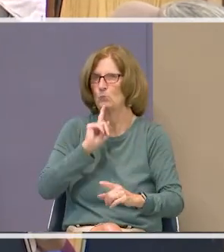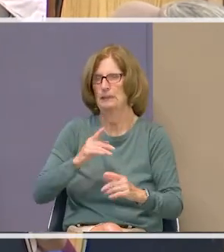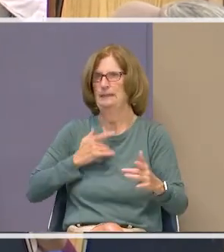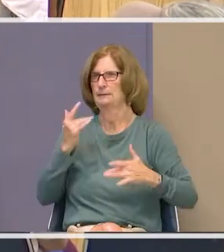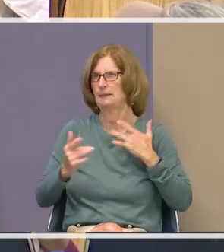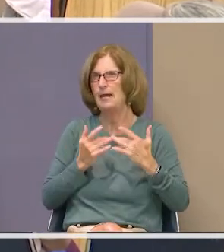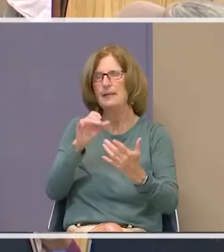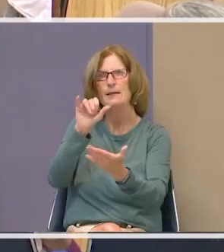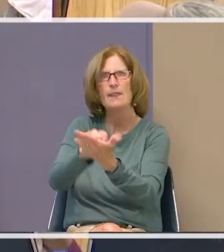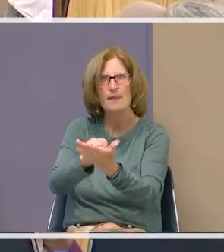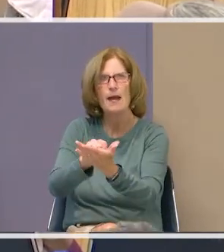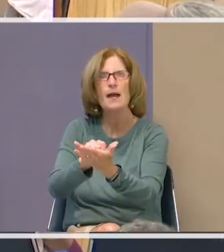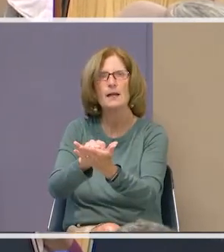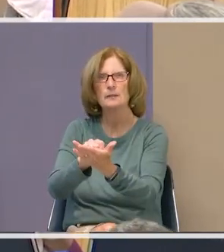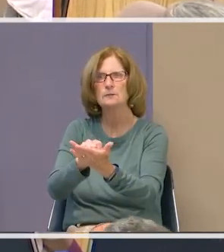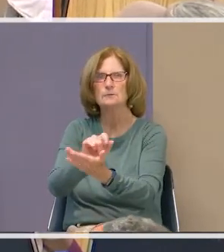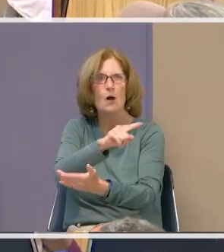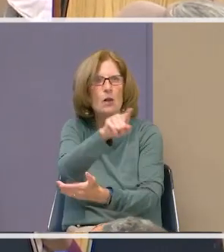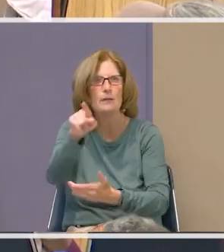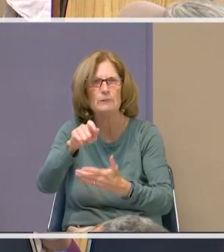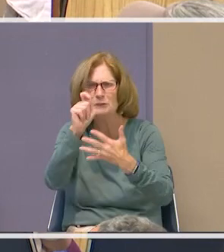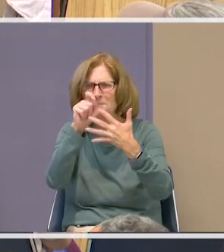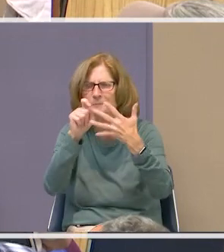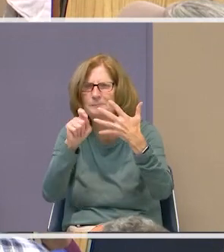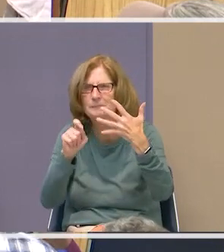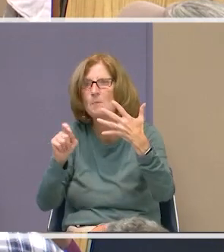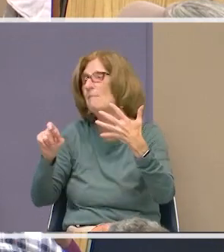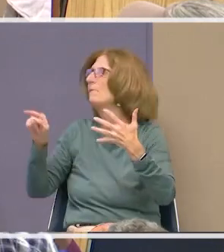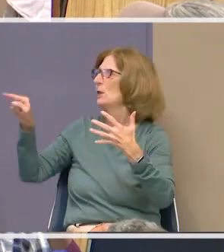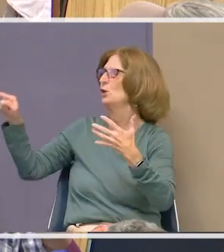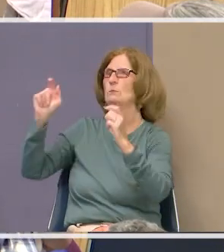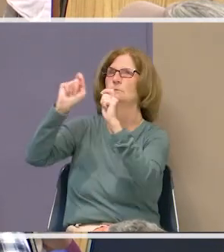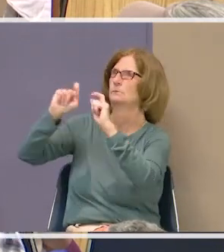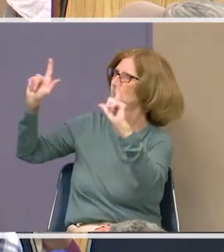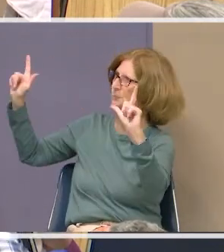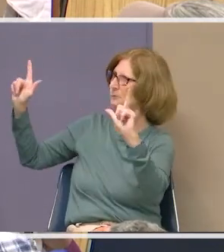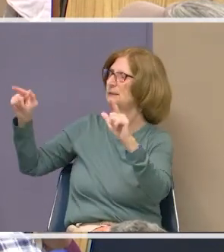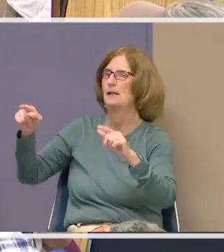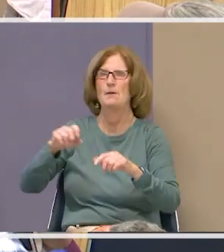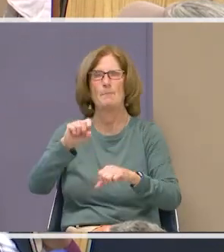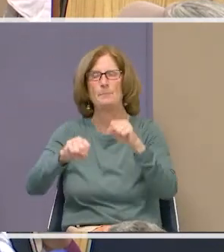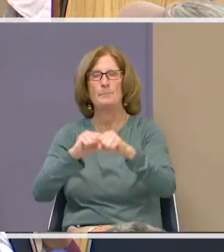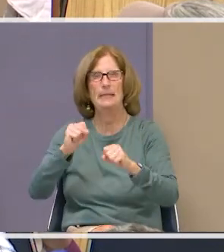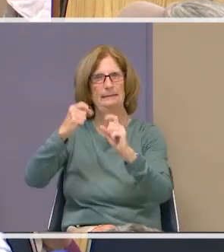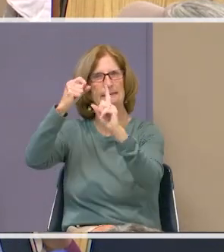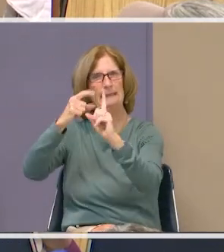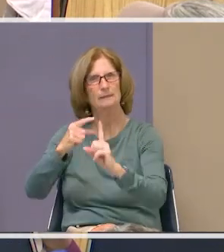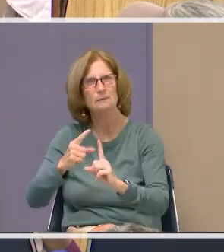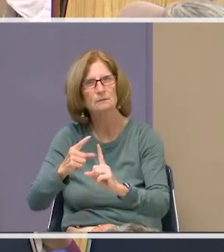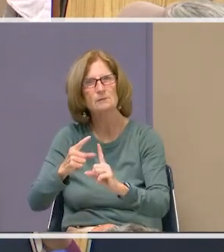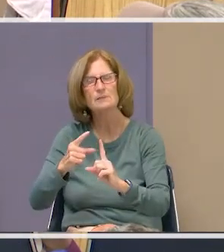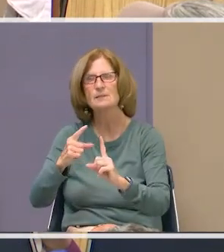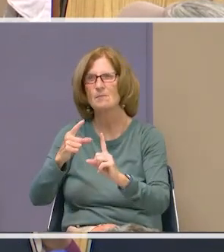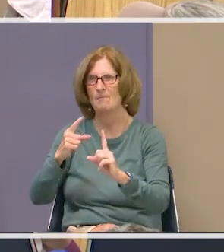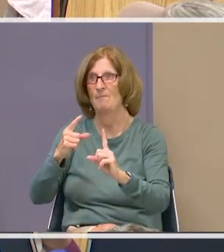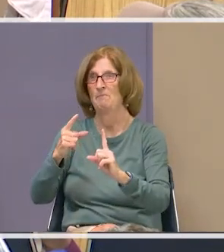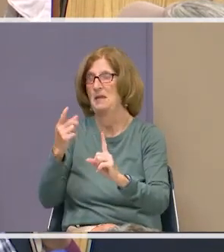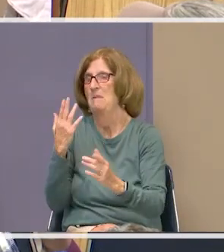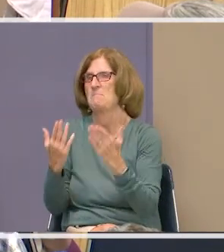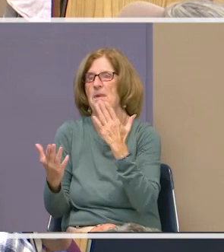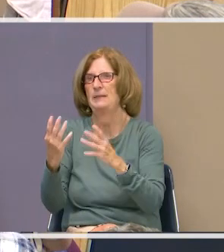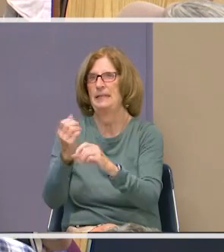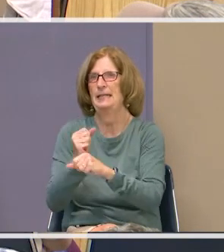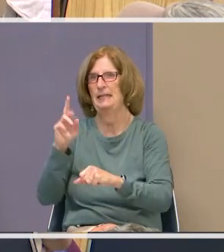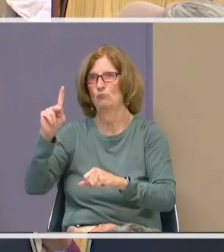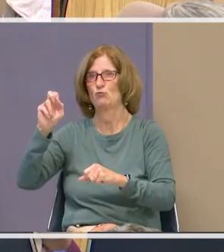to see the attention to detail, especially the bike signals, possibly getting the